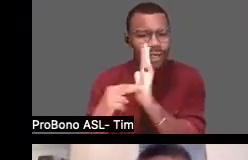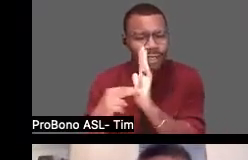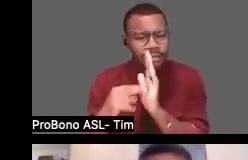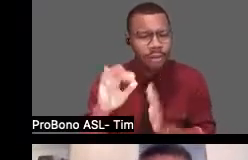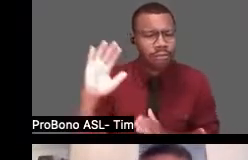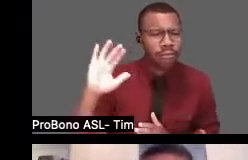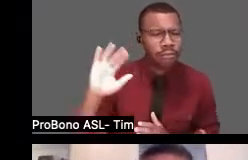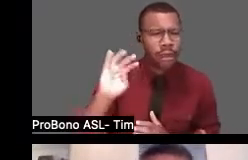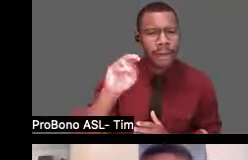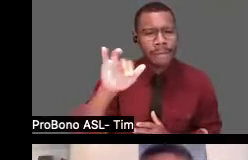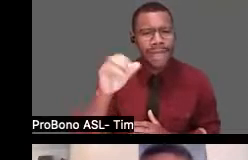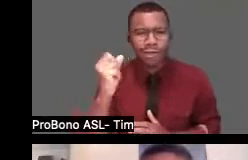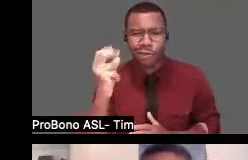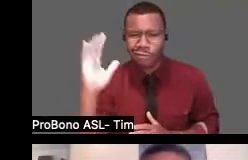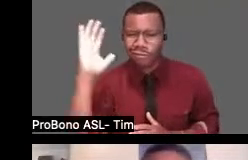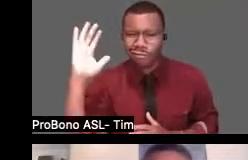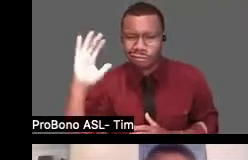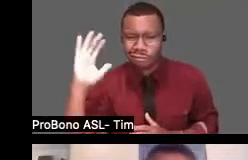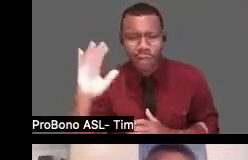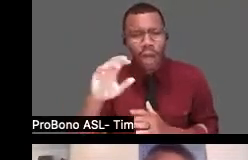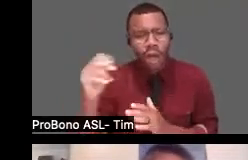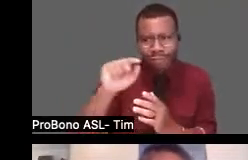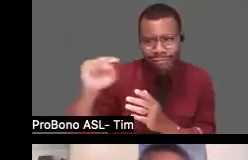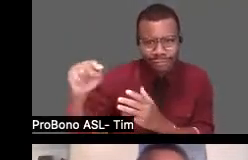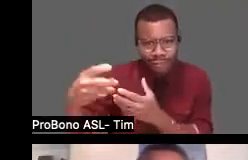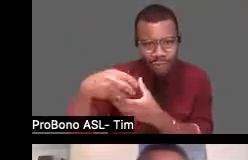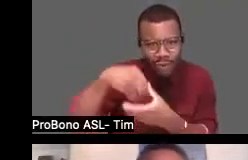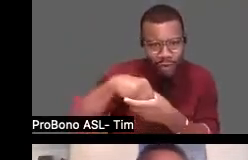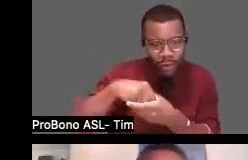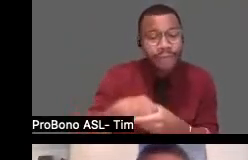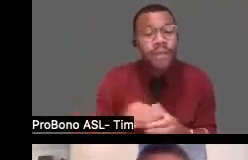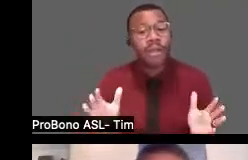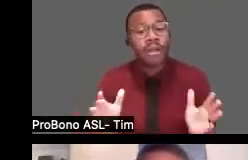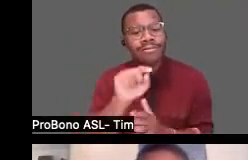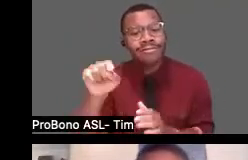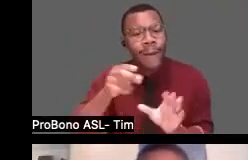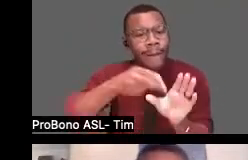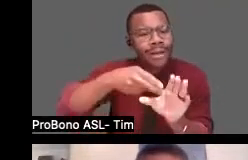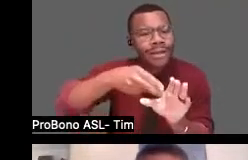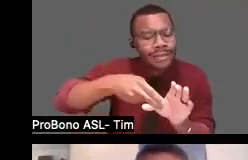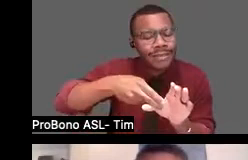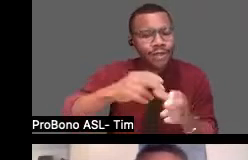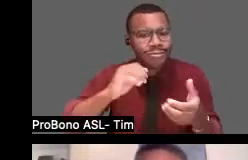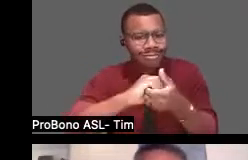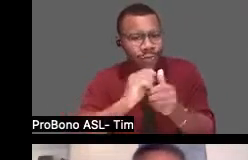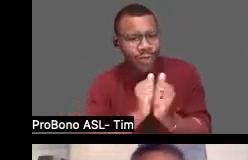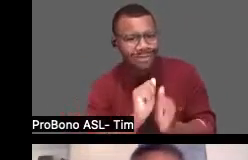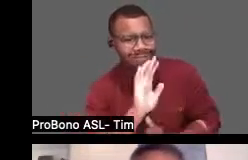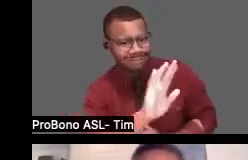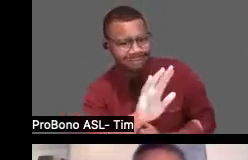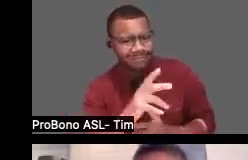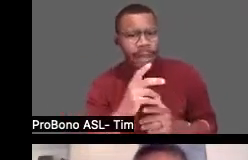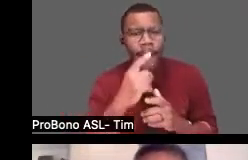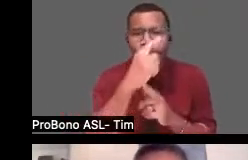Adjoa Gargi and Zinga Greaves. And it encouraged participants to engage with Kahlil's piece, Black and Yellow Caution, in three